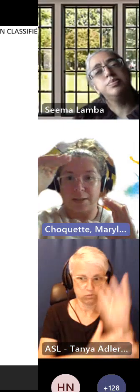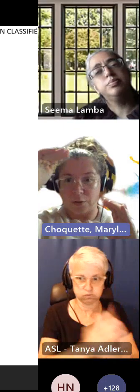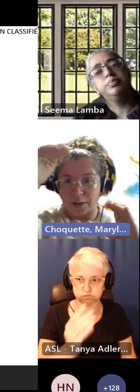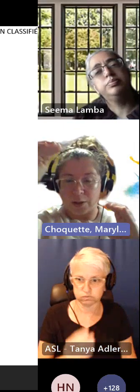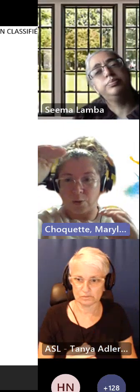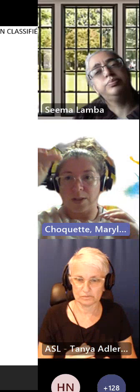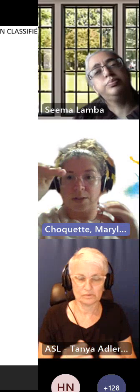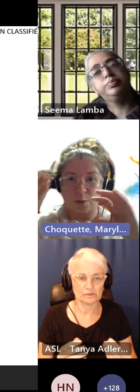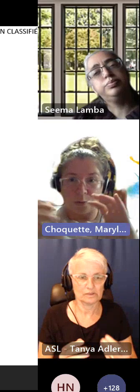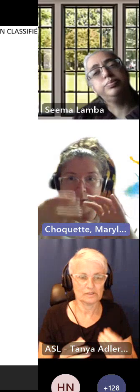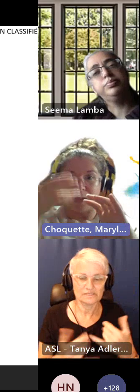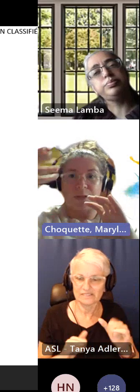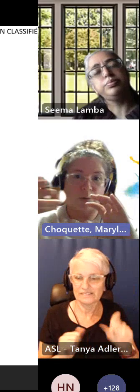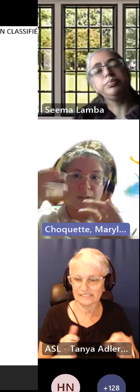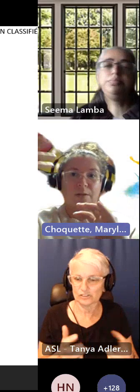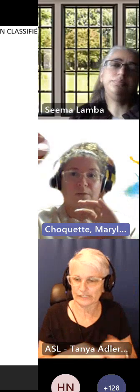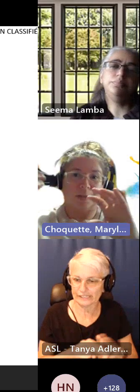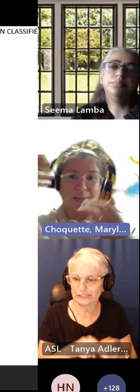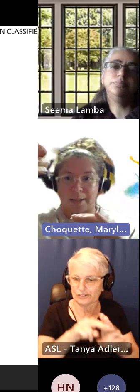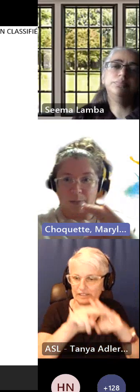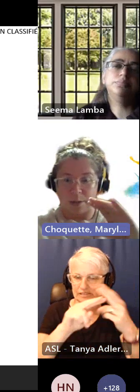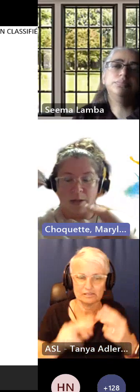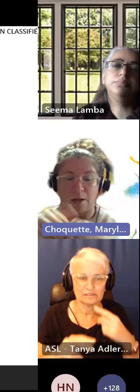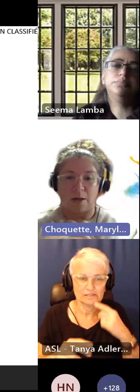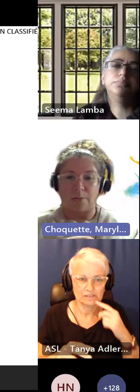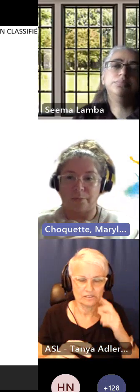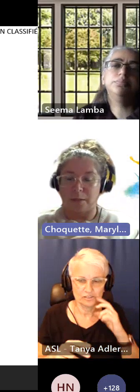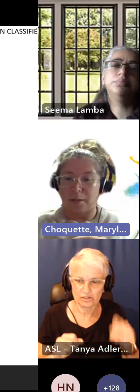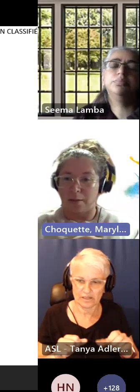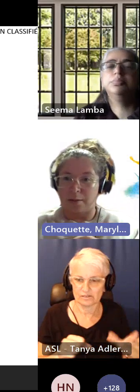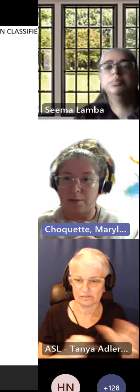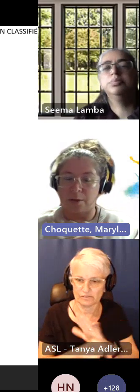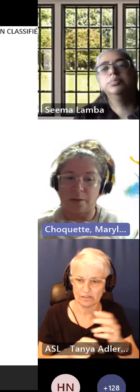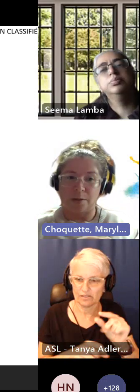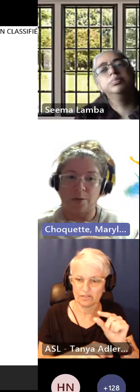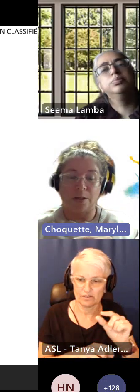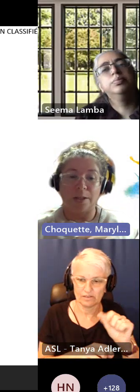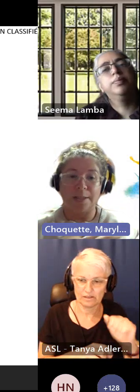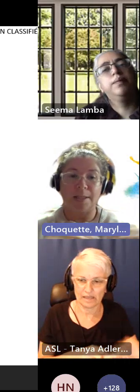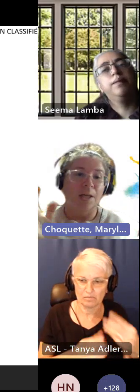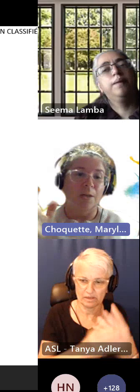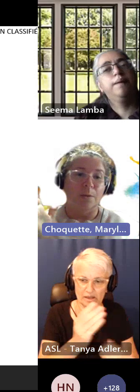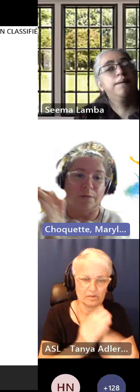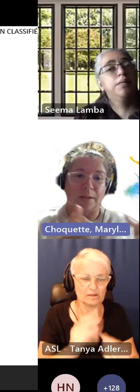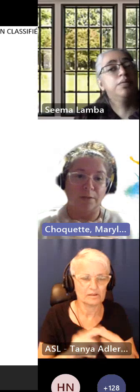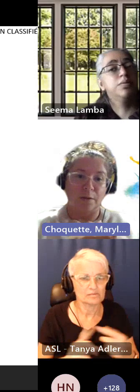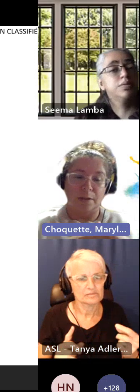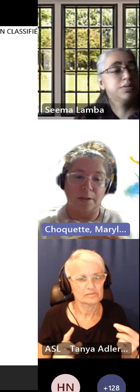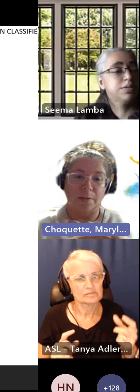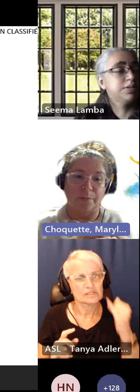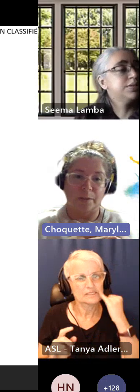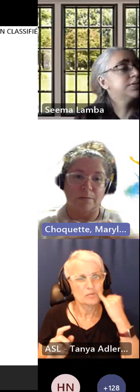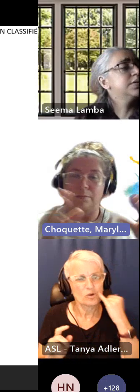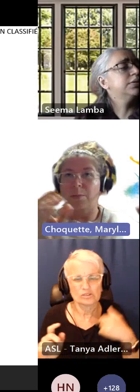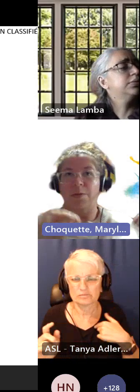you'll still need to increase so you can eventually fill that gap. And it sounds very strange, let's say, but if I